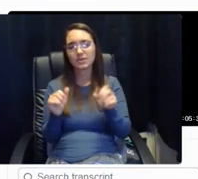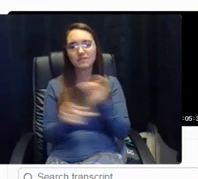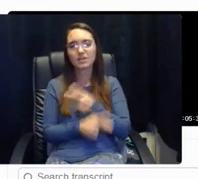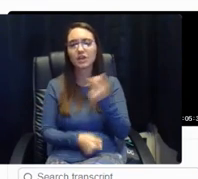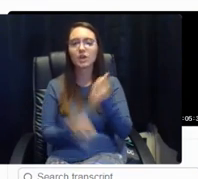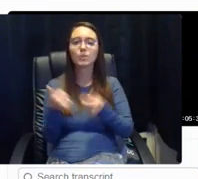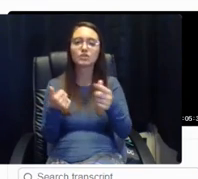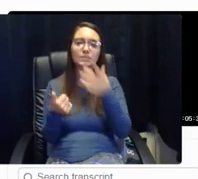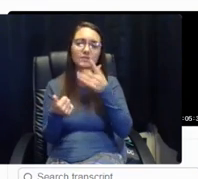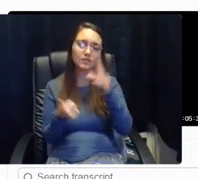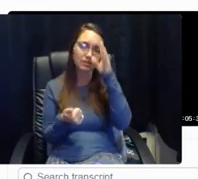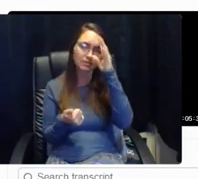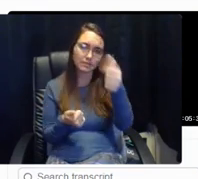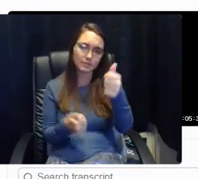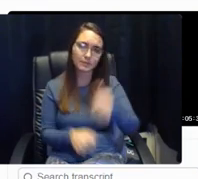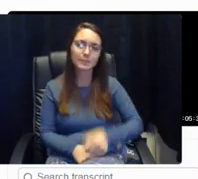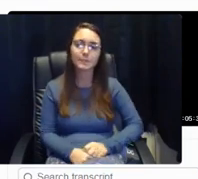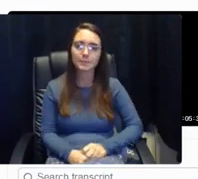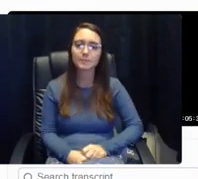endpoint.